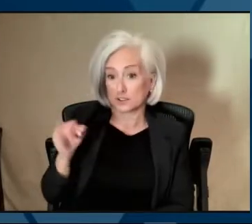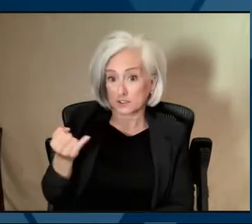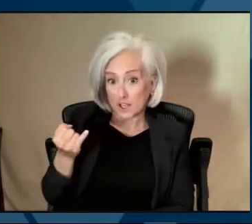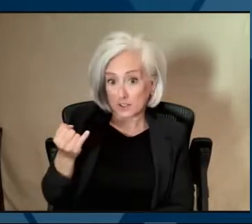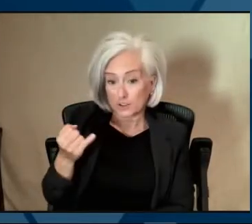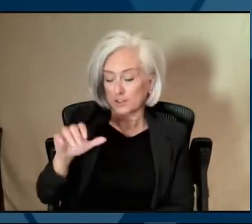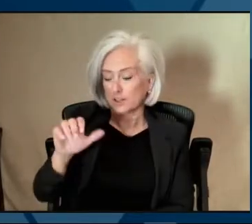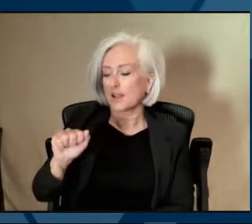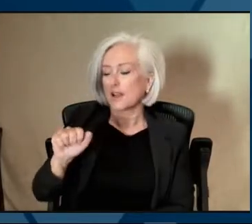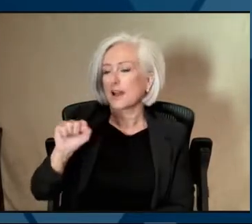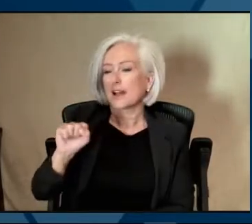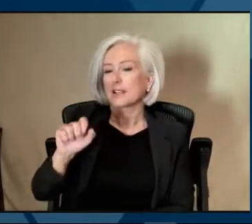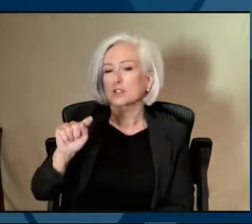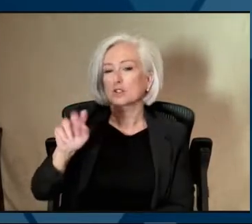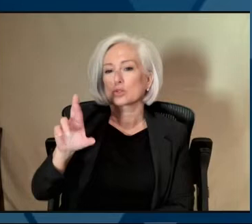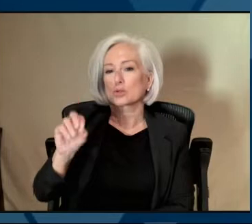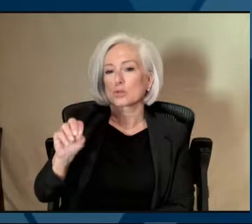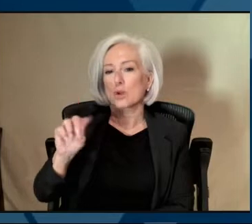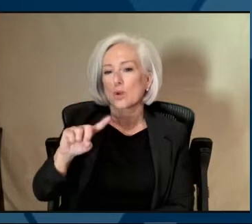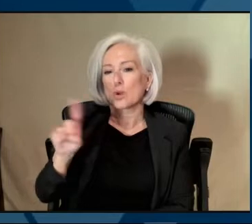example of that. What does that mean?